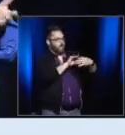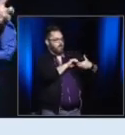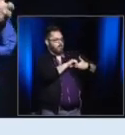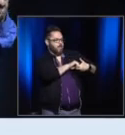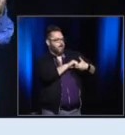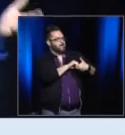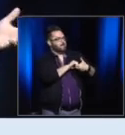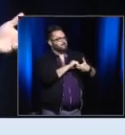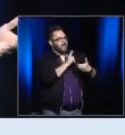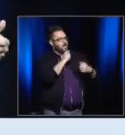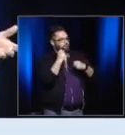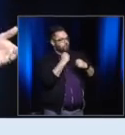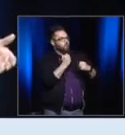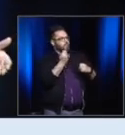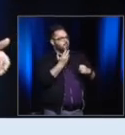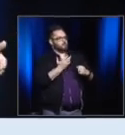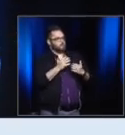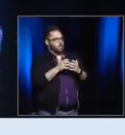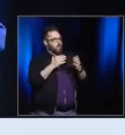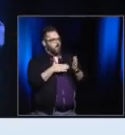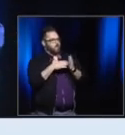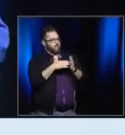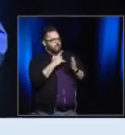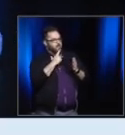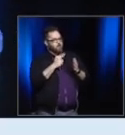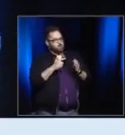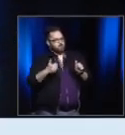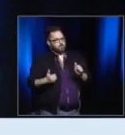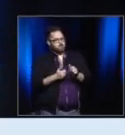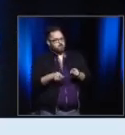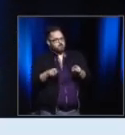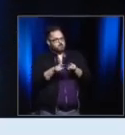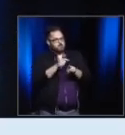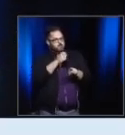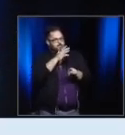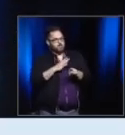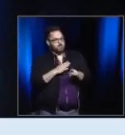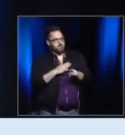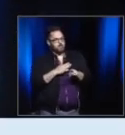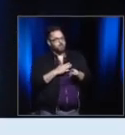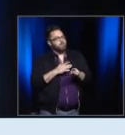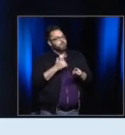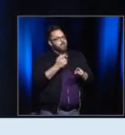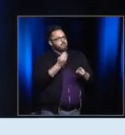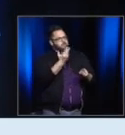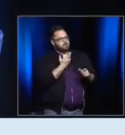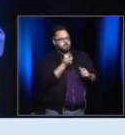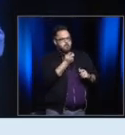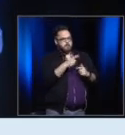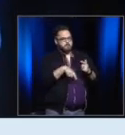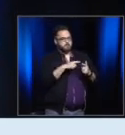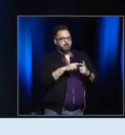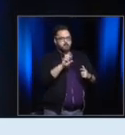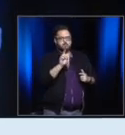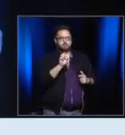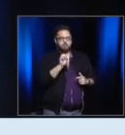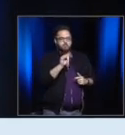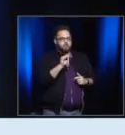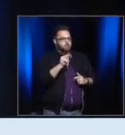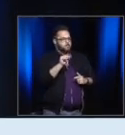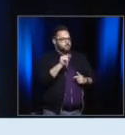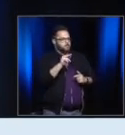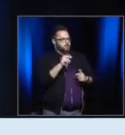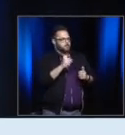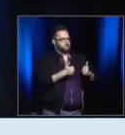seeing consorting females in these groups. This suggests maybe something like dominance relationships. At any rate, each of these